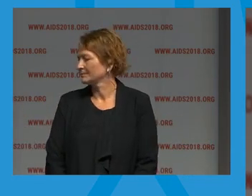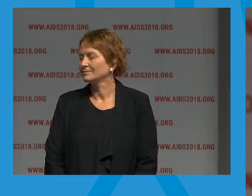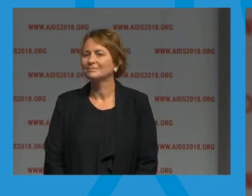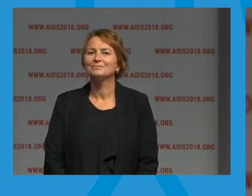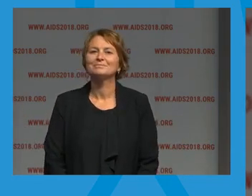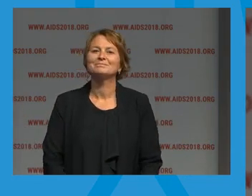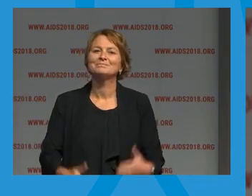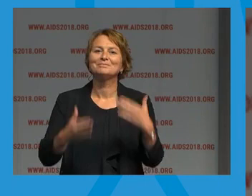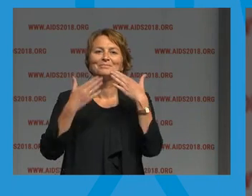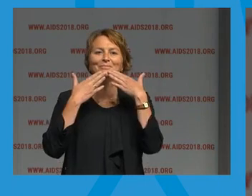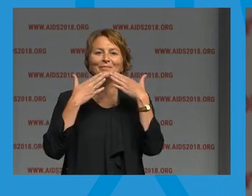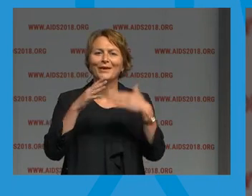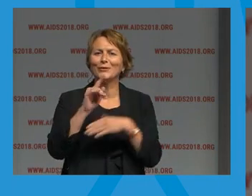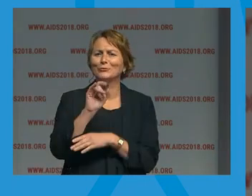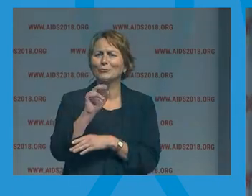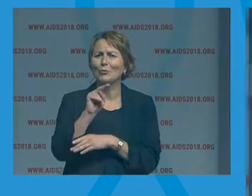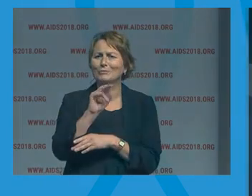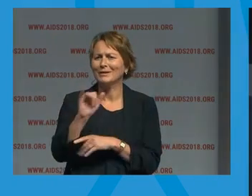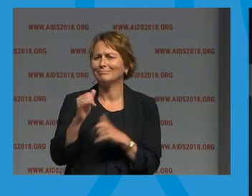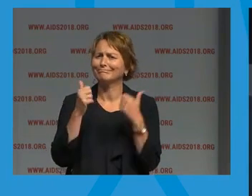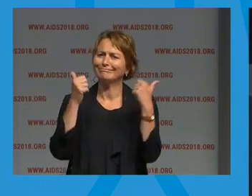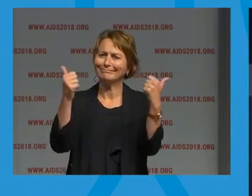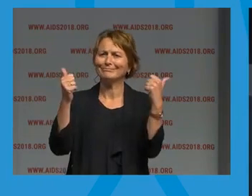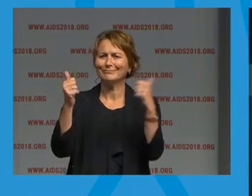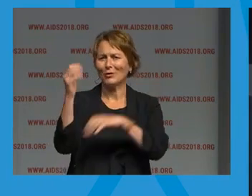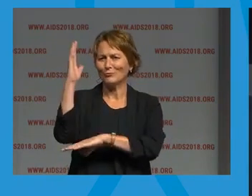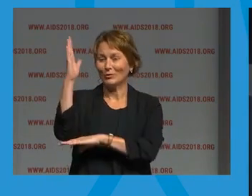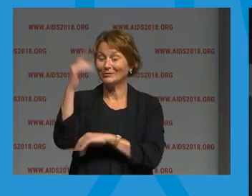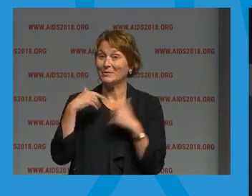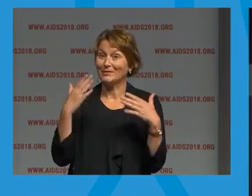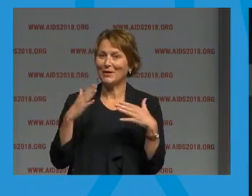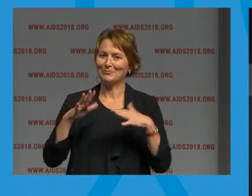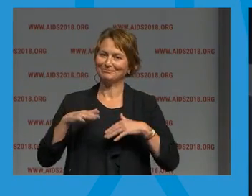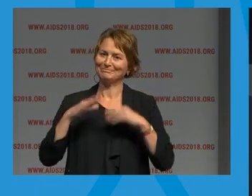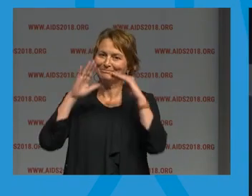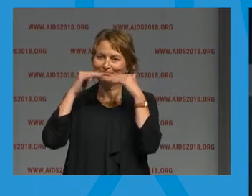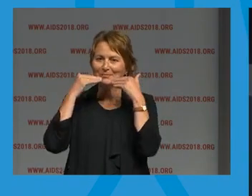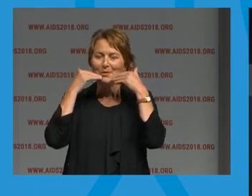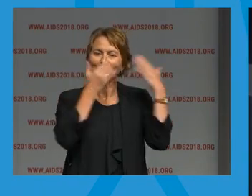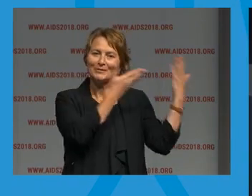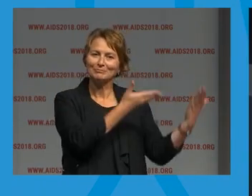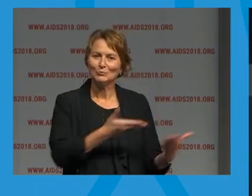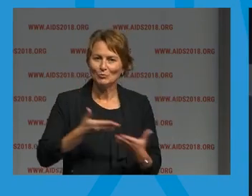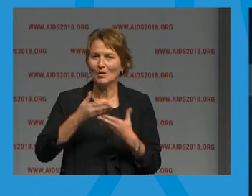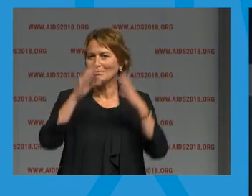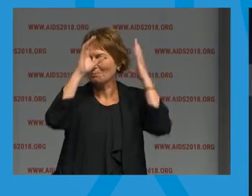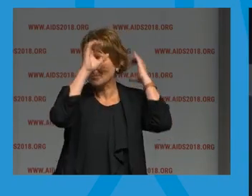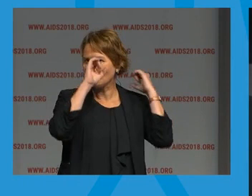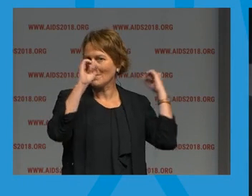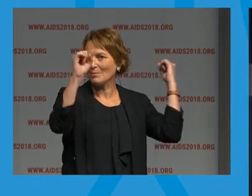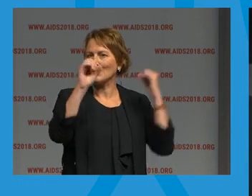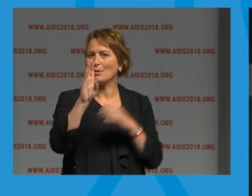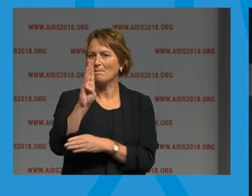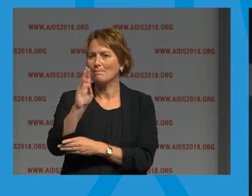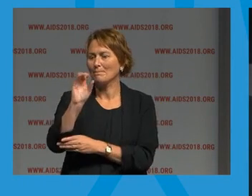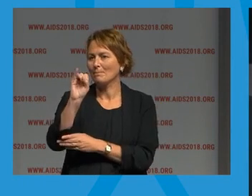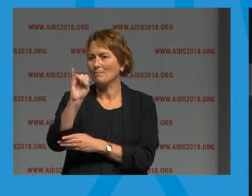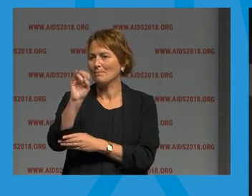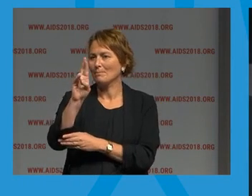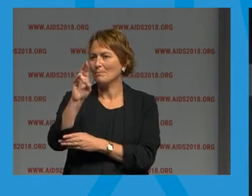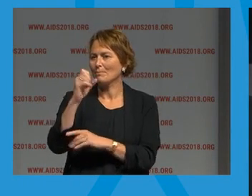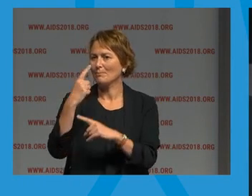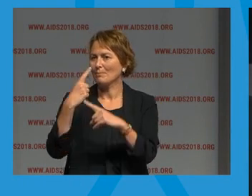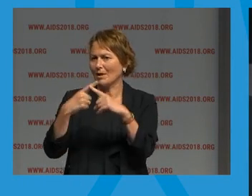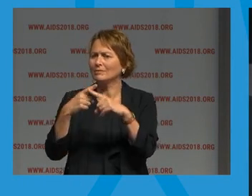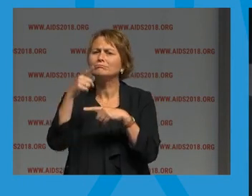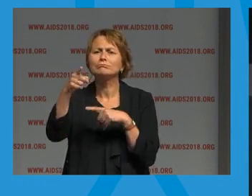Thank you, Tony, for a terrific talk. It's now my pleasure to introduce to you Ambassador-at-Large Deborah Birx. Deborah is the coordinator